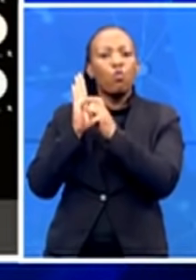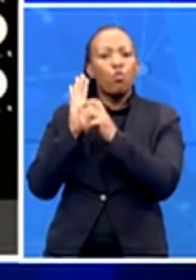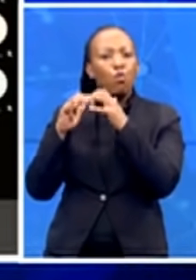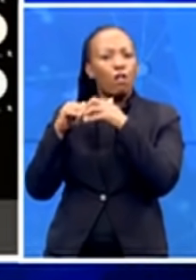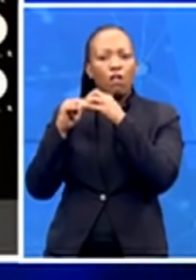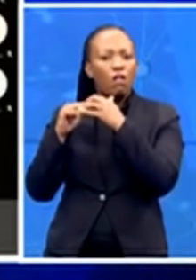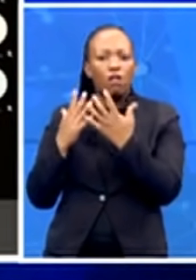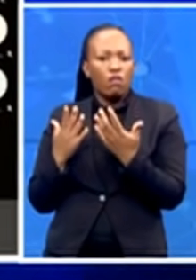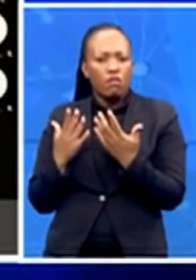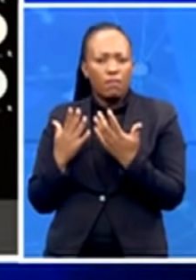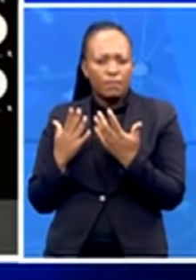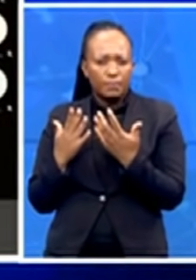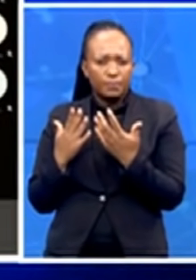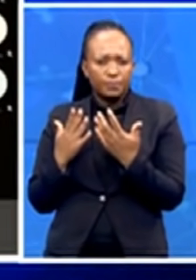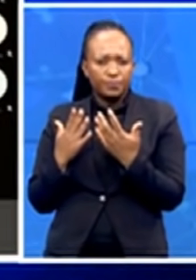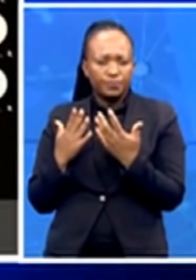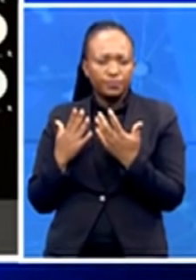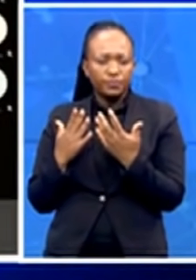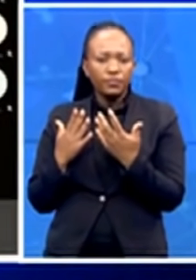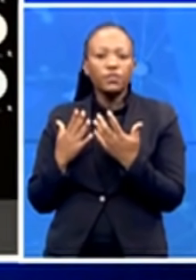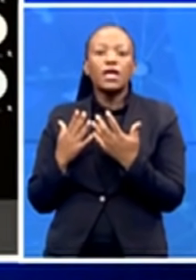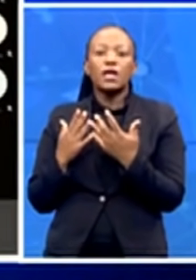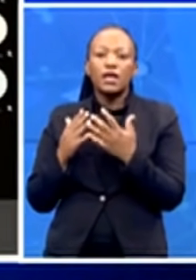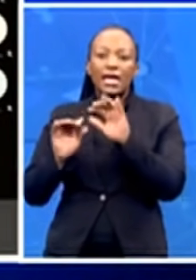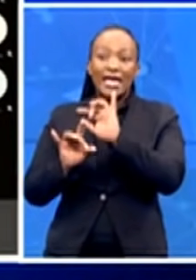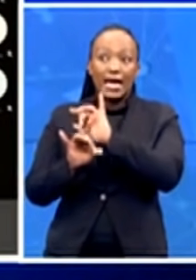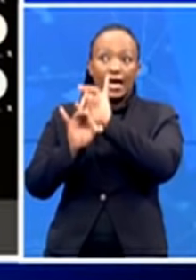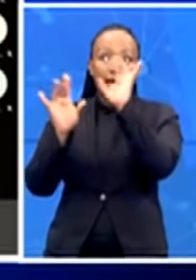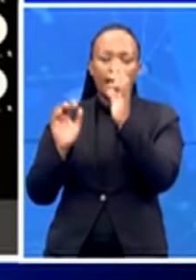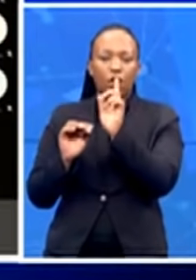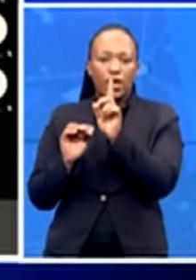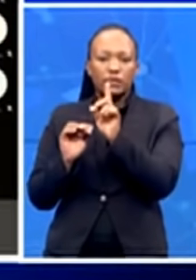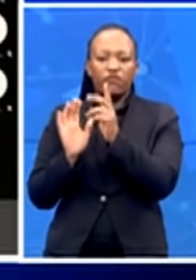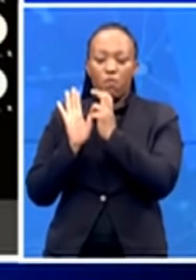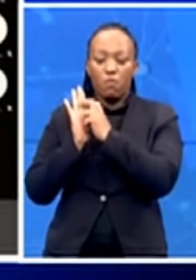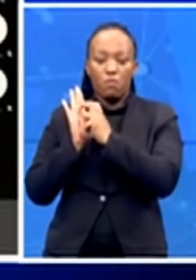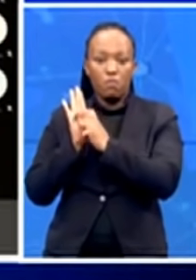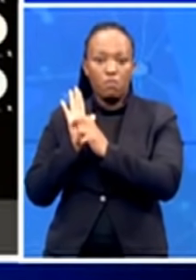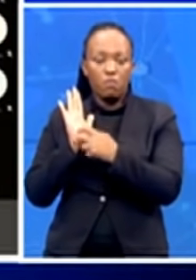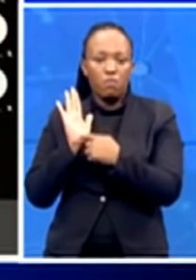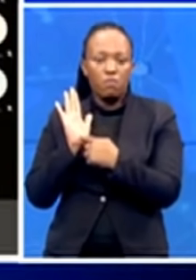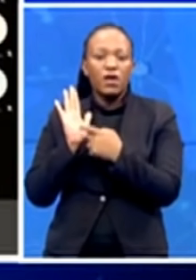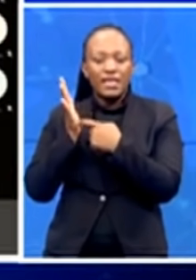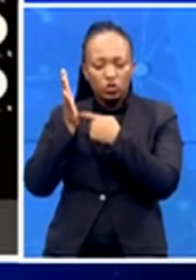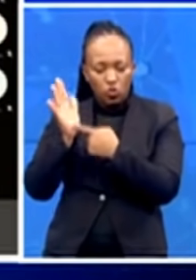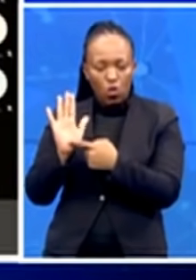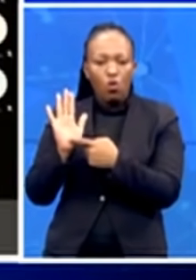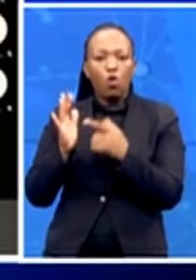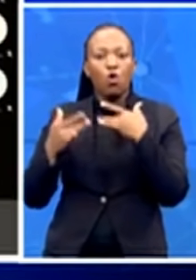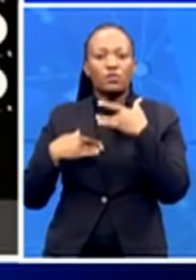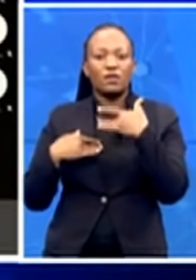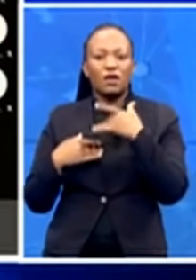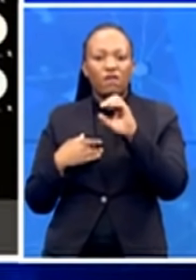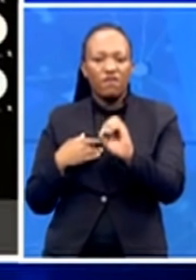What is clear from those principles is that they reflect the concern with the scourge of corruption within the